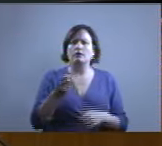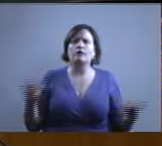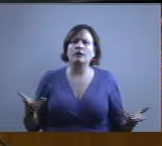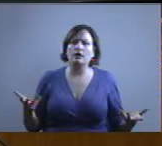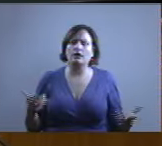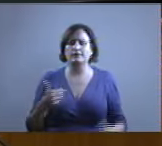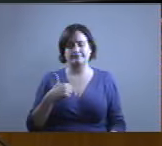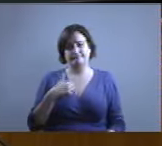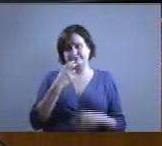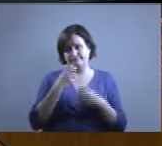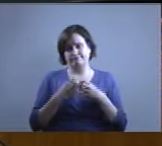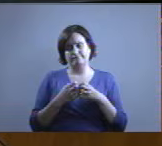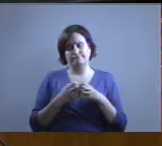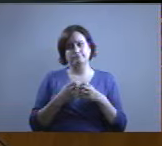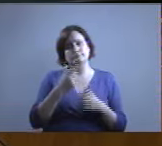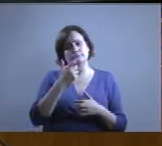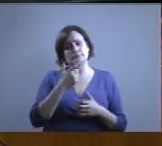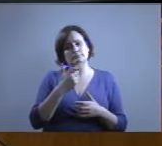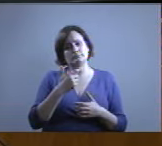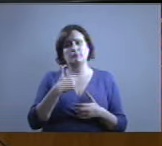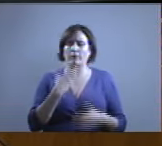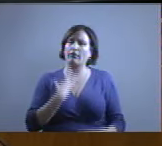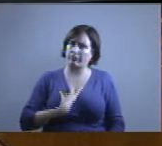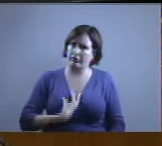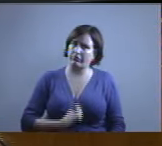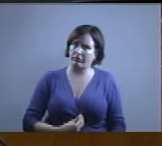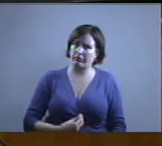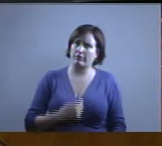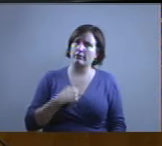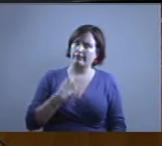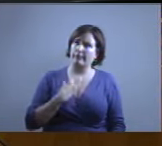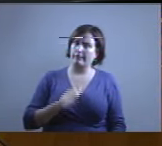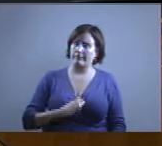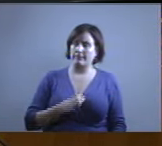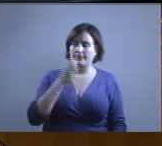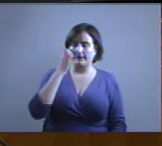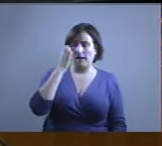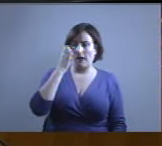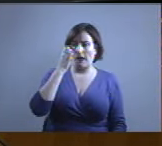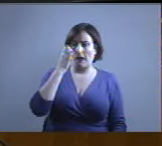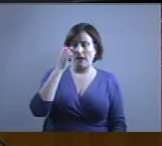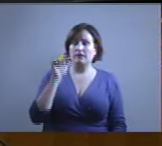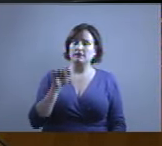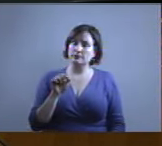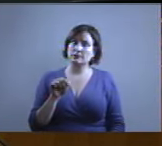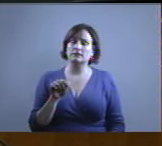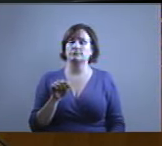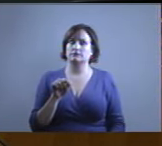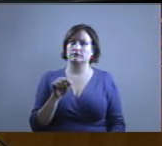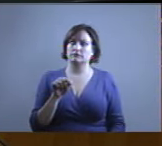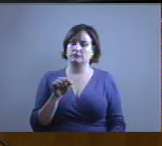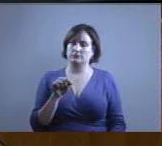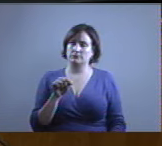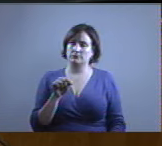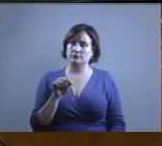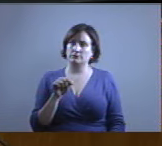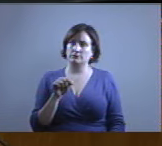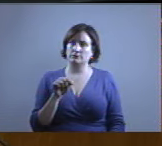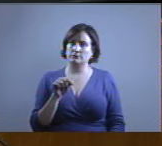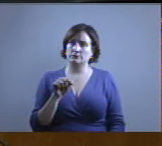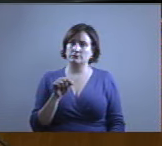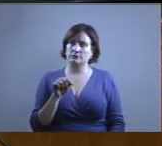sadness, and it should not be, and I repeat it, it is not a true reflection of what many